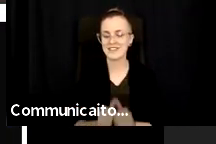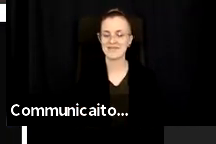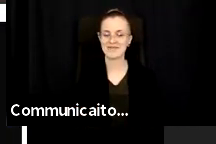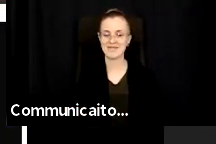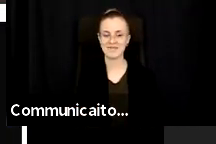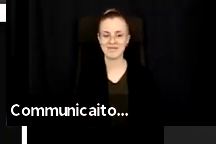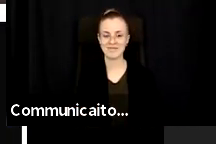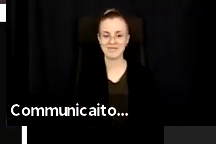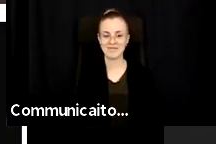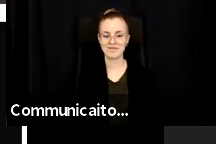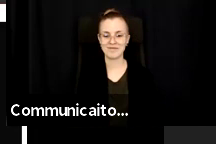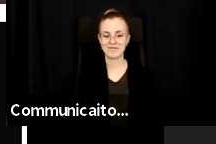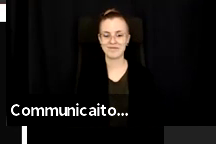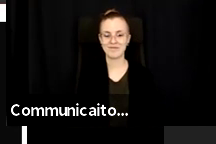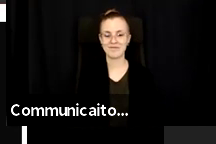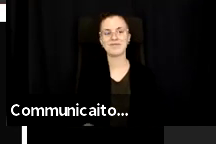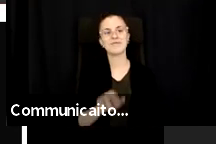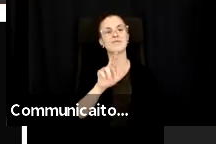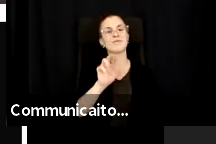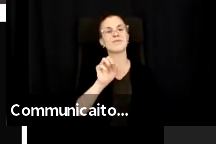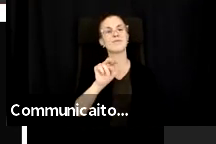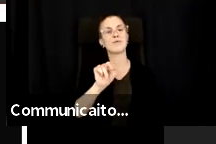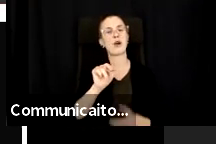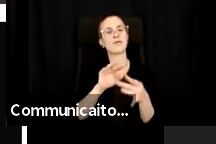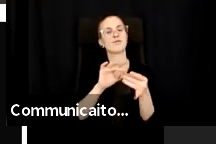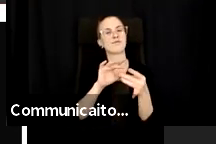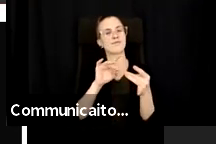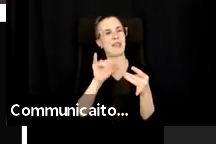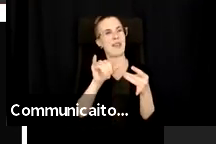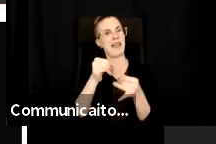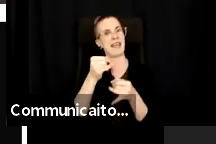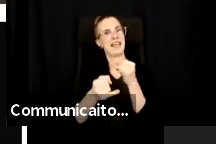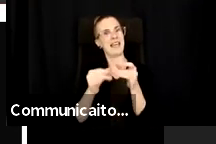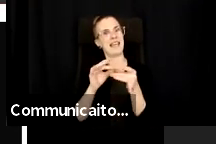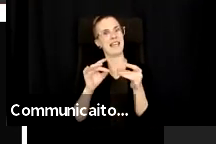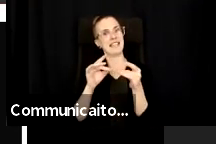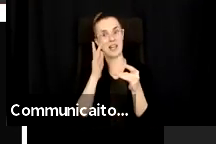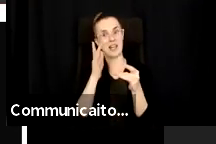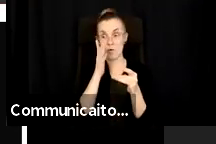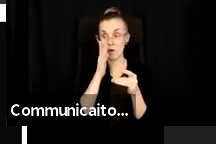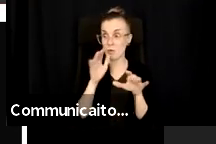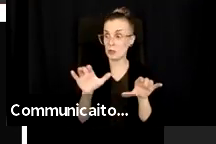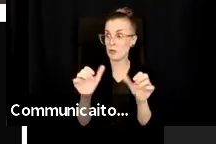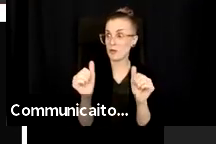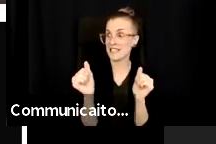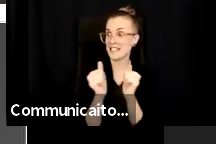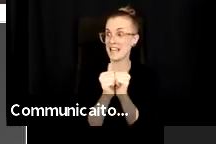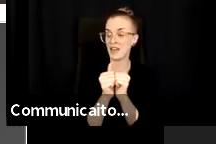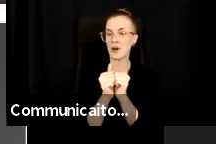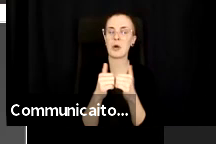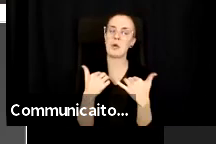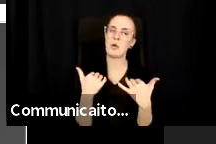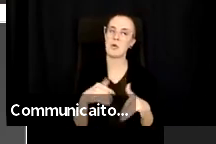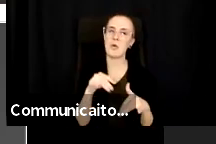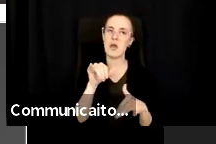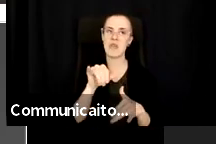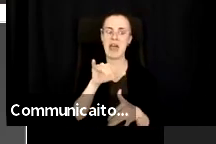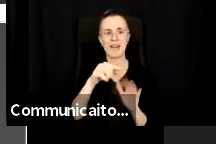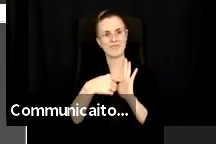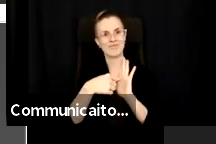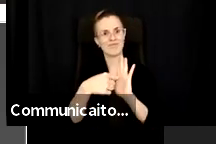I love that ending, we'll do it together, which embodies for me the spirit of this year's Americans with Disabilities Act